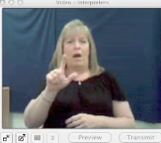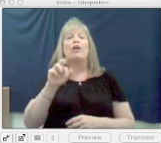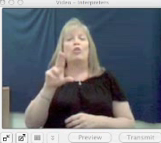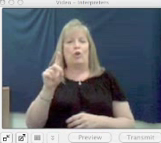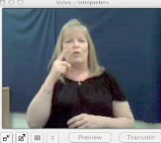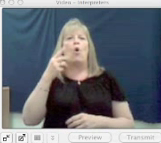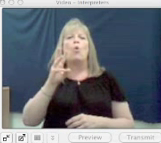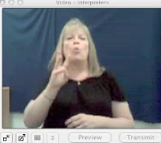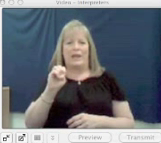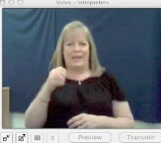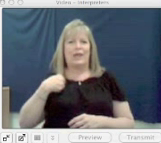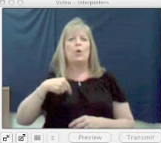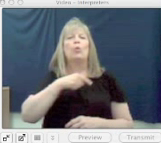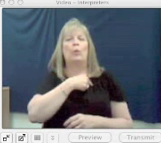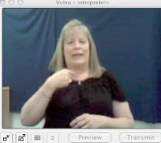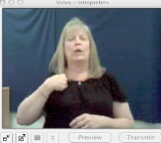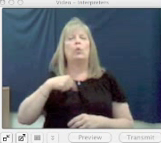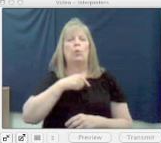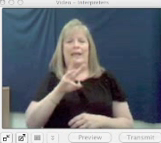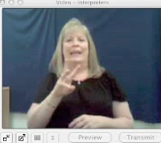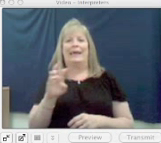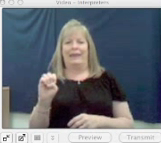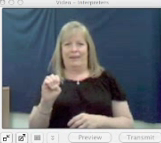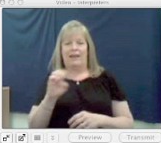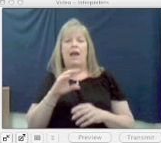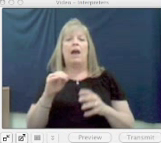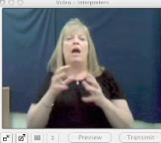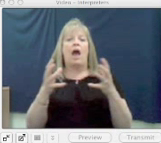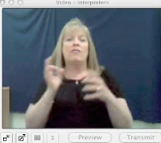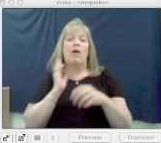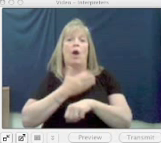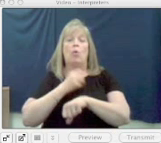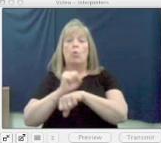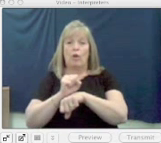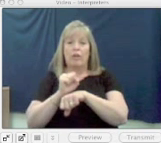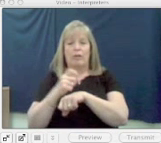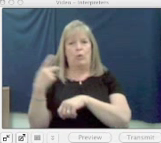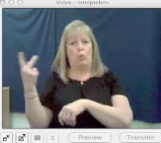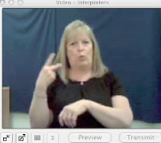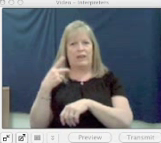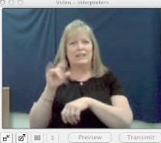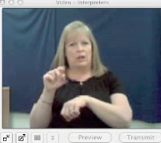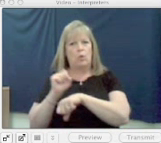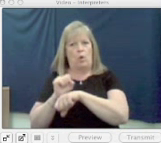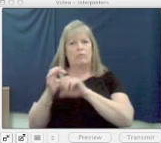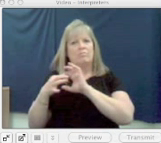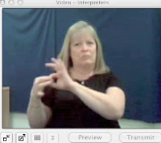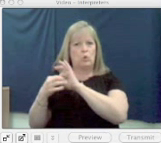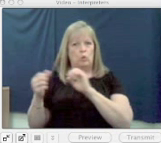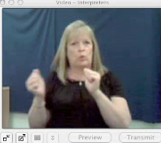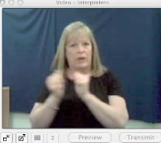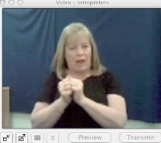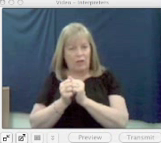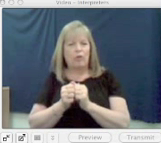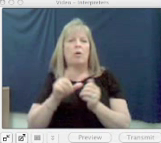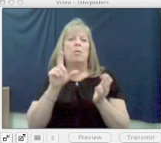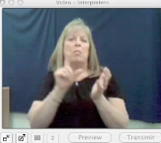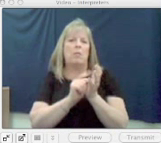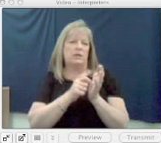keep saying we, who I'm referring to. And much of our work we have created together and published several articles on this